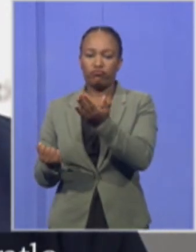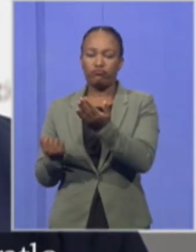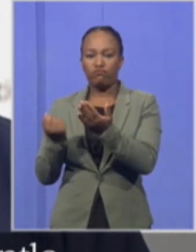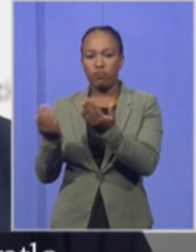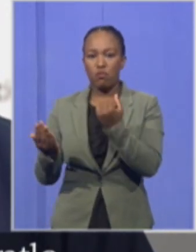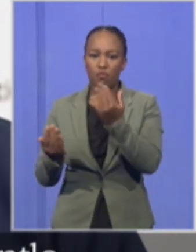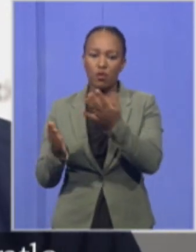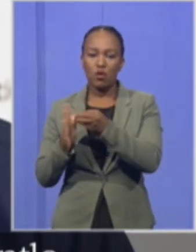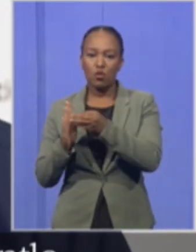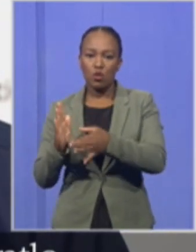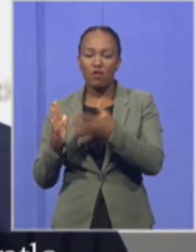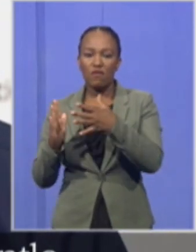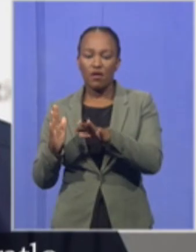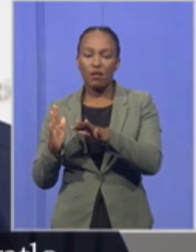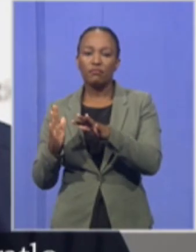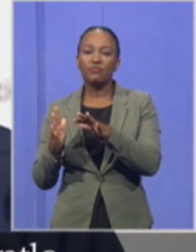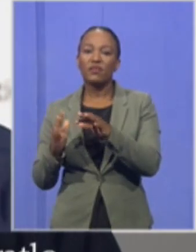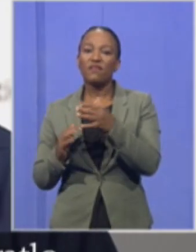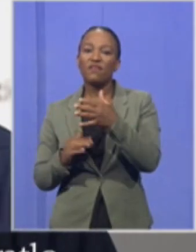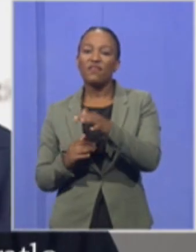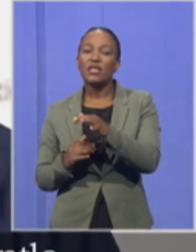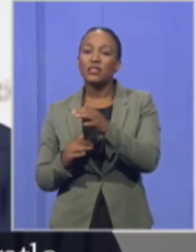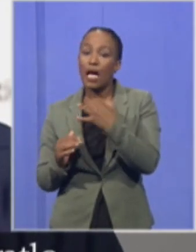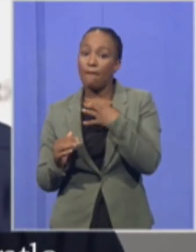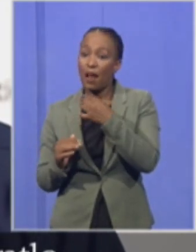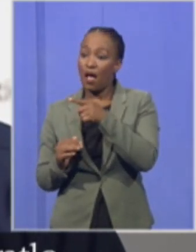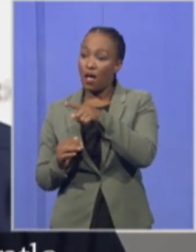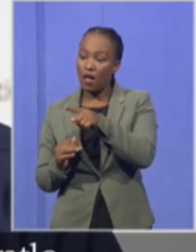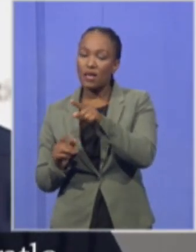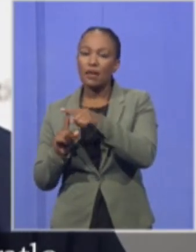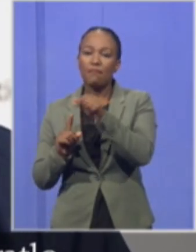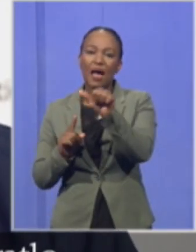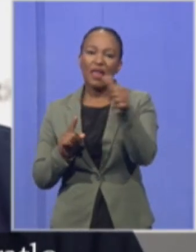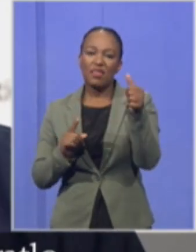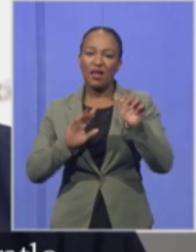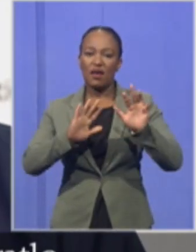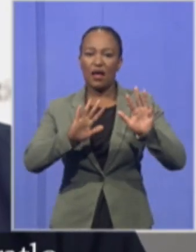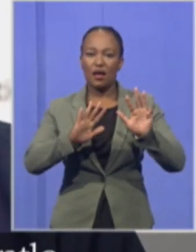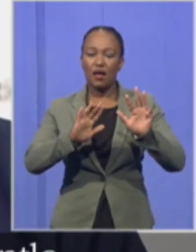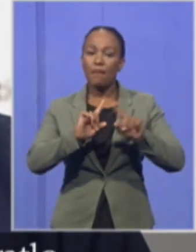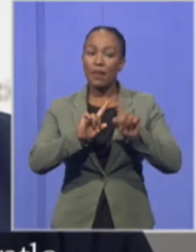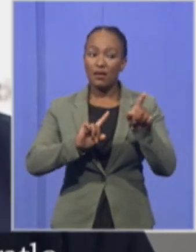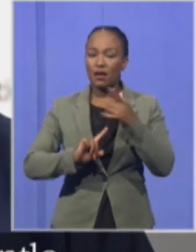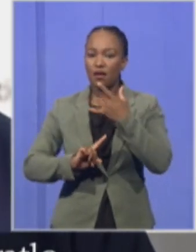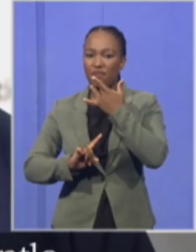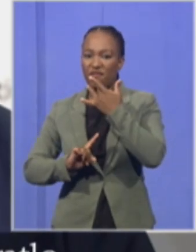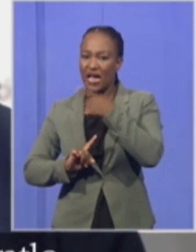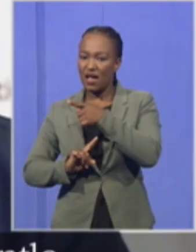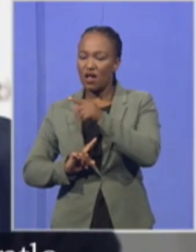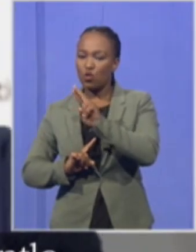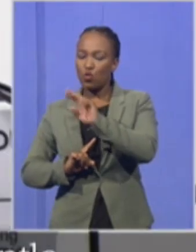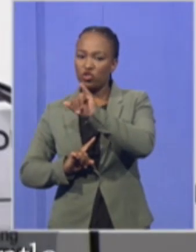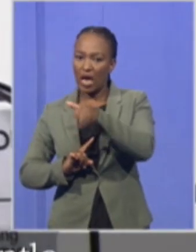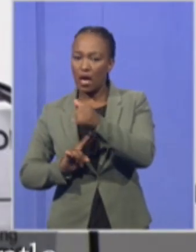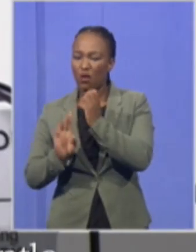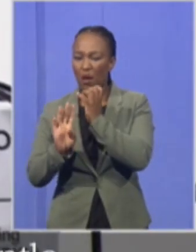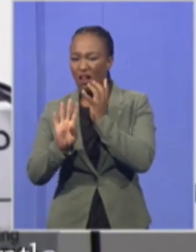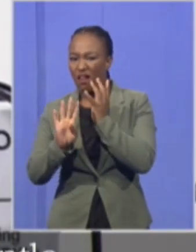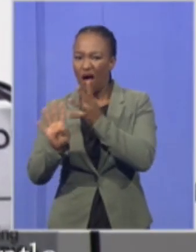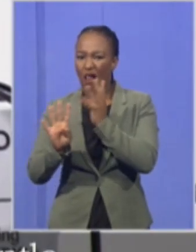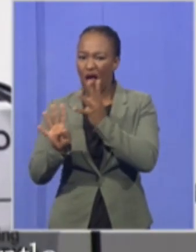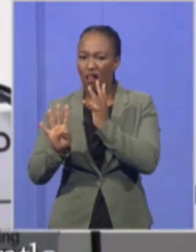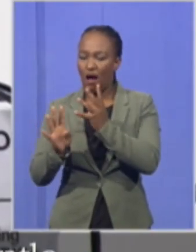has applied for 9 other universities, but because they prefer UJ, they will flock it.